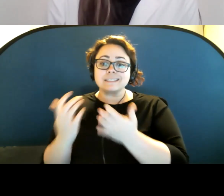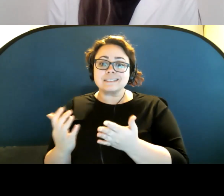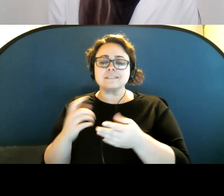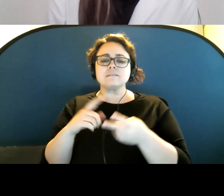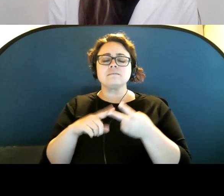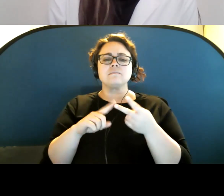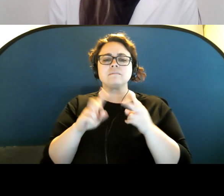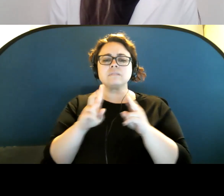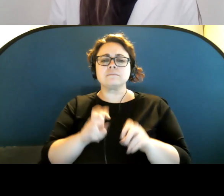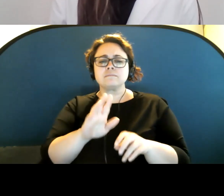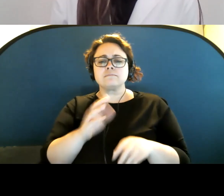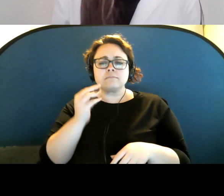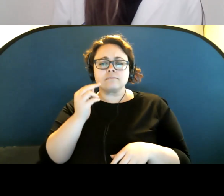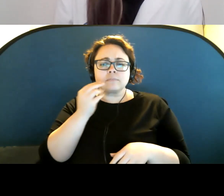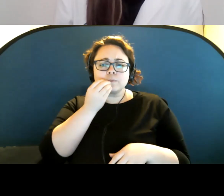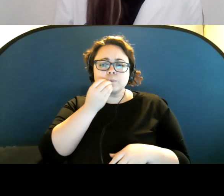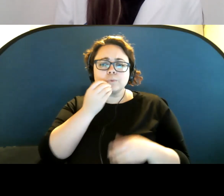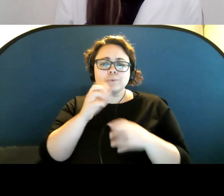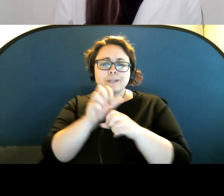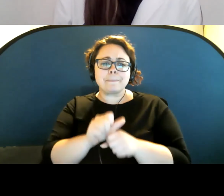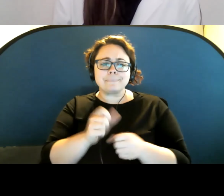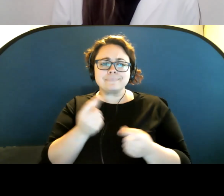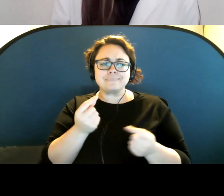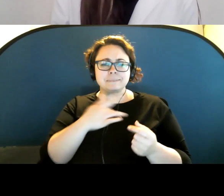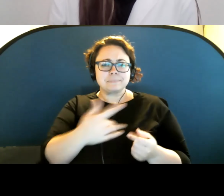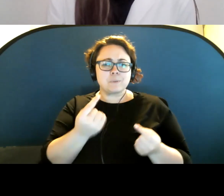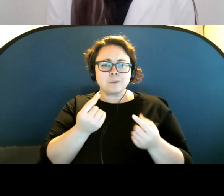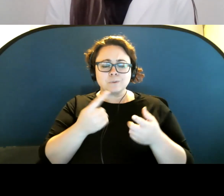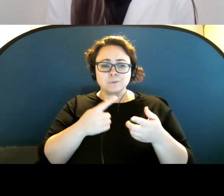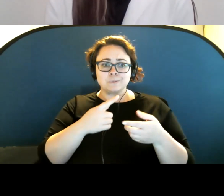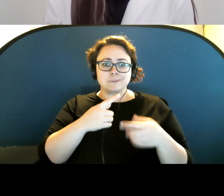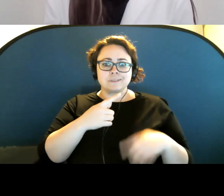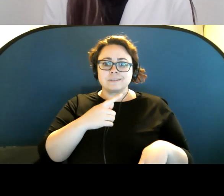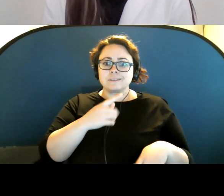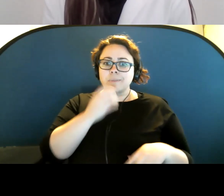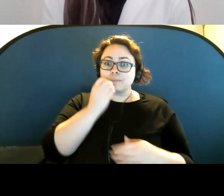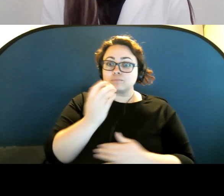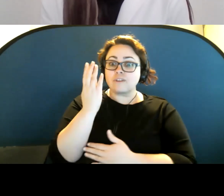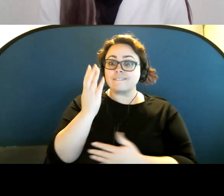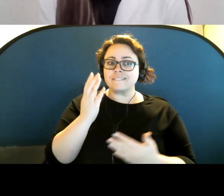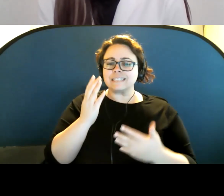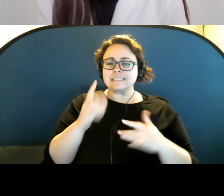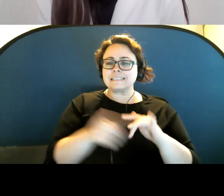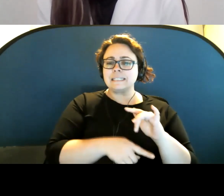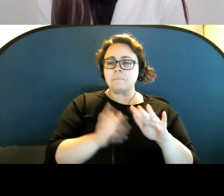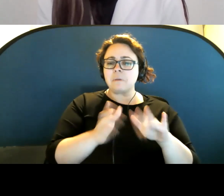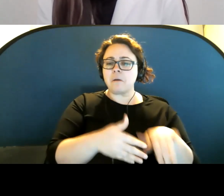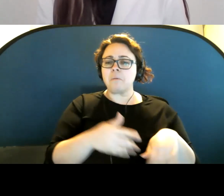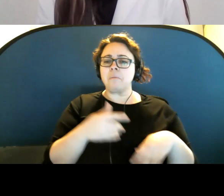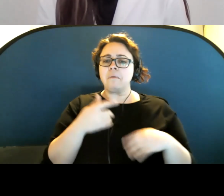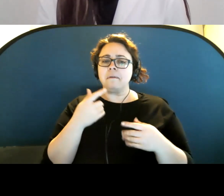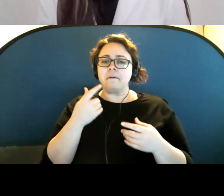habits. Are they skipping meals? Are they waking up late so they're only having, 1 or 2 meals per